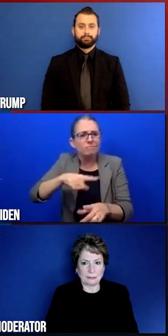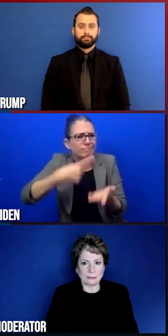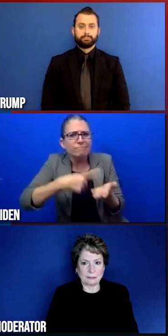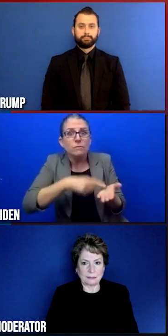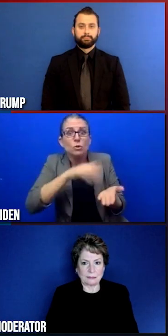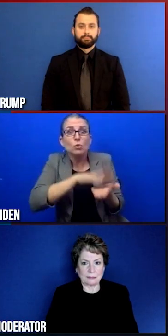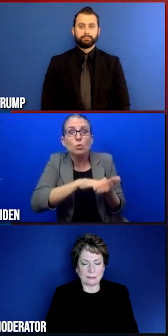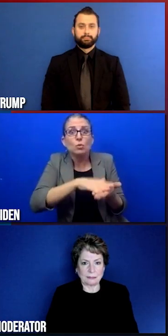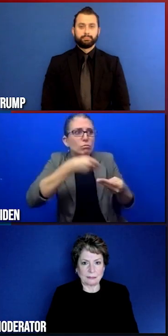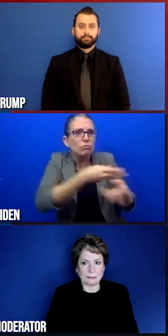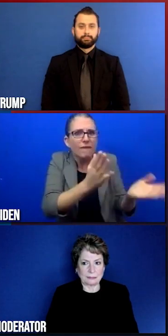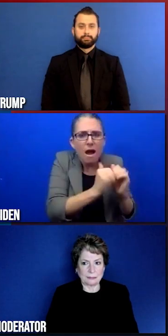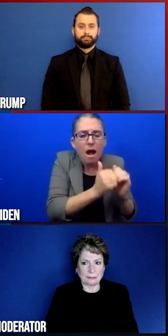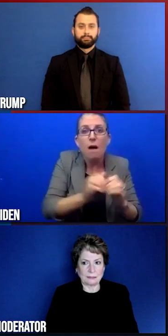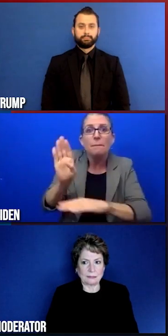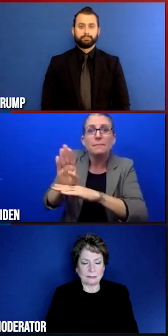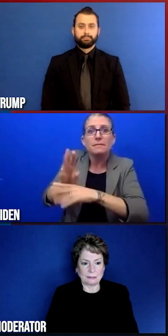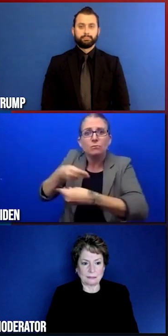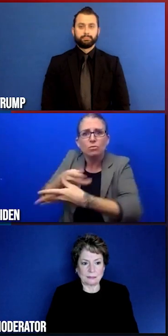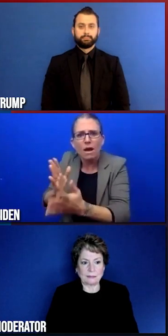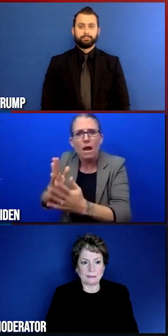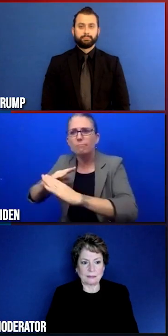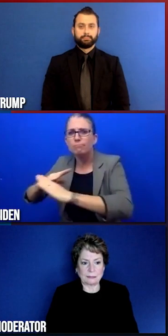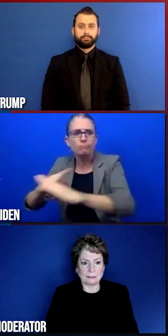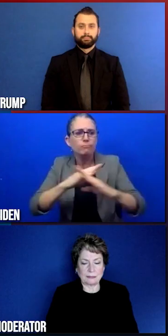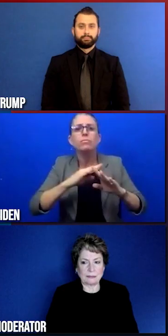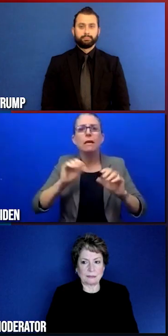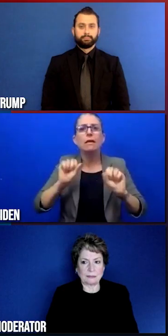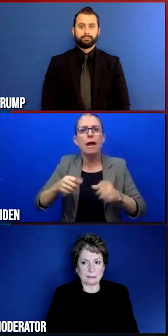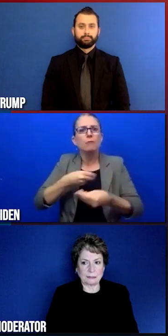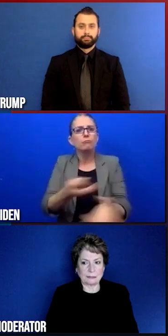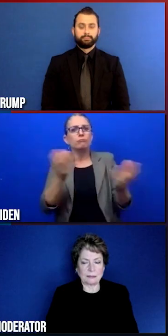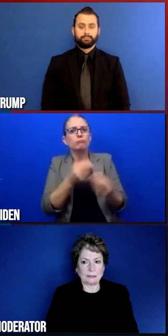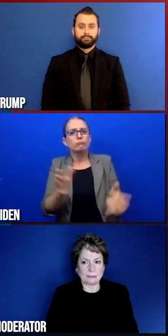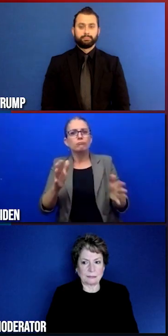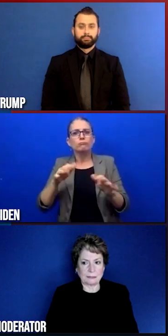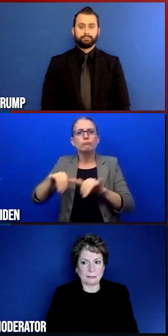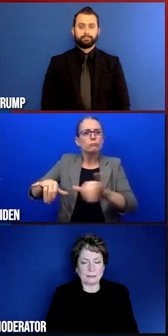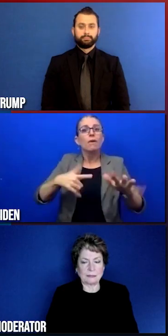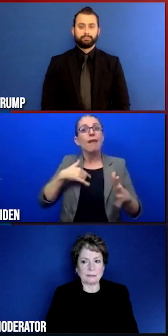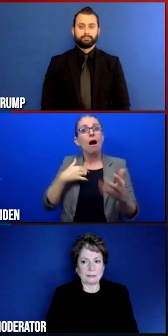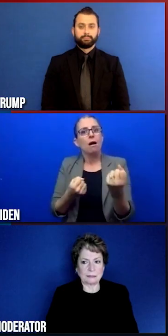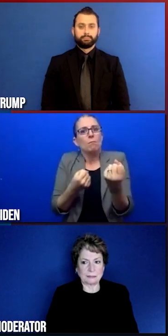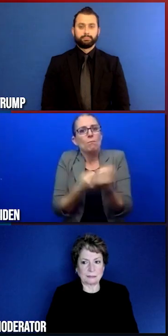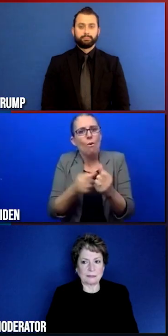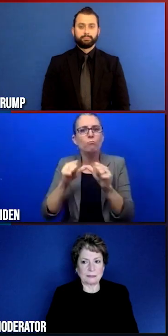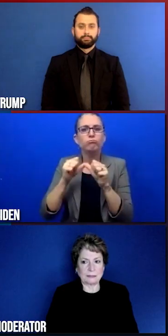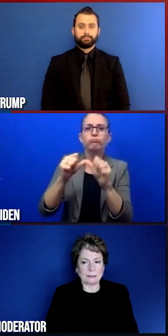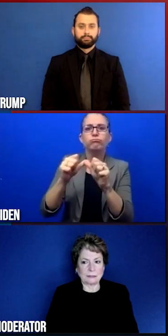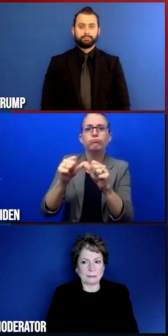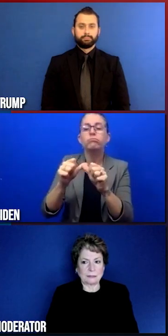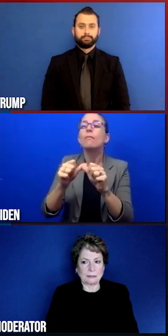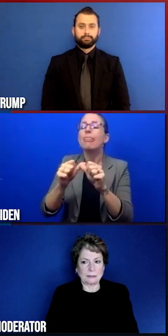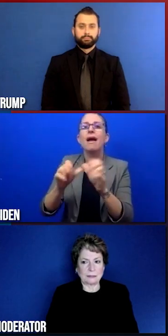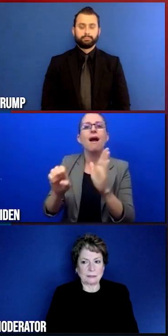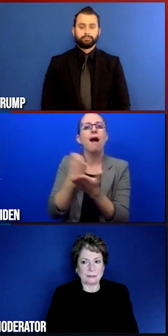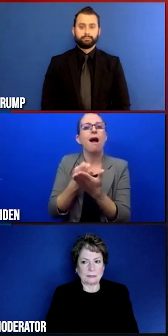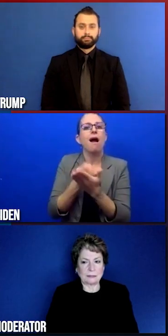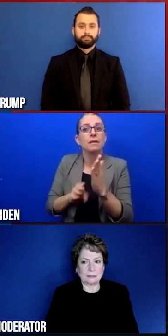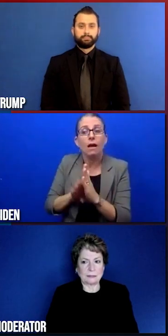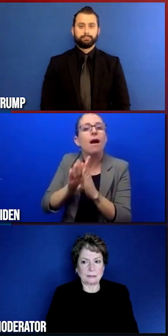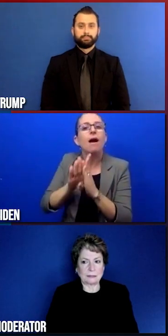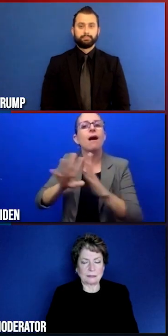them the wherewithal, the financial resources to be able to do that. We're in a situation now where the New England Medical Journal,